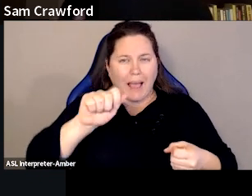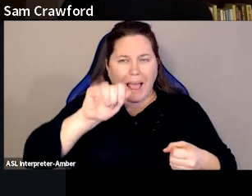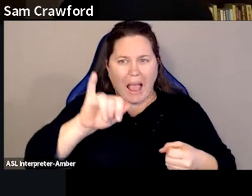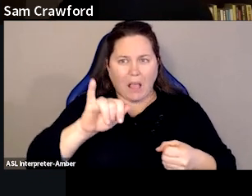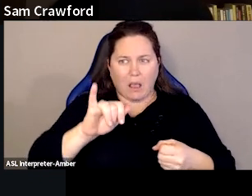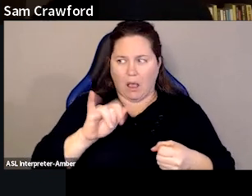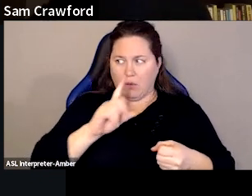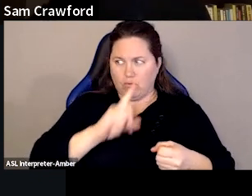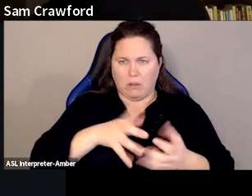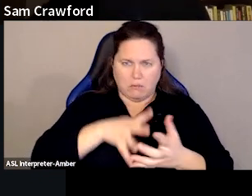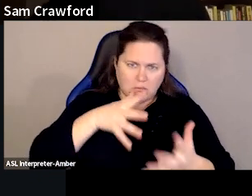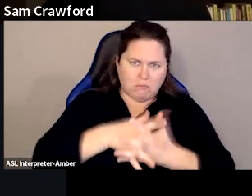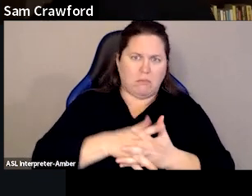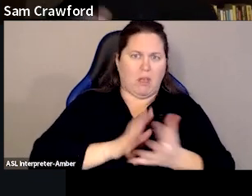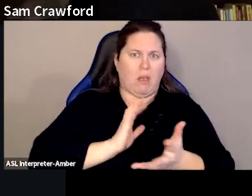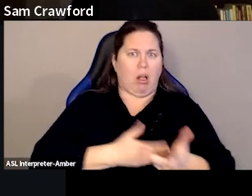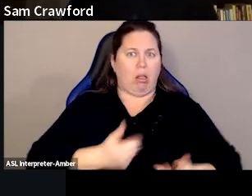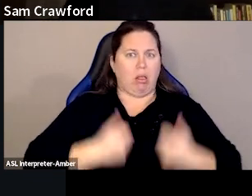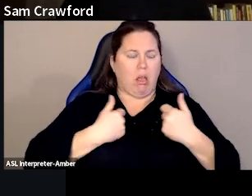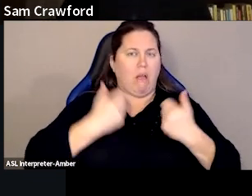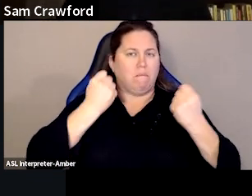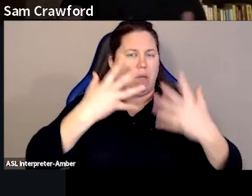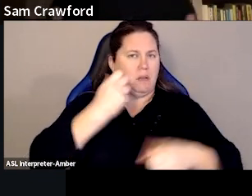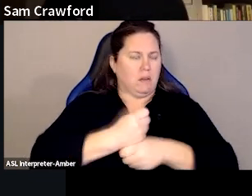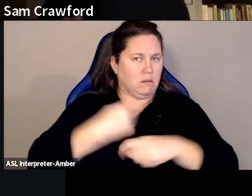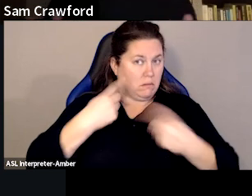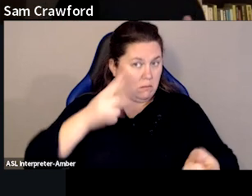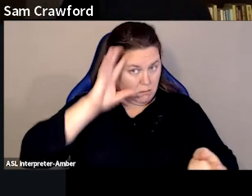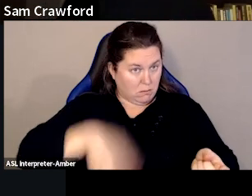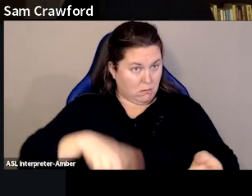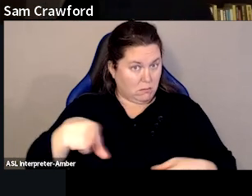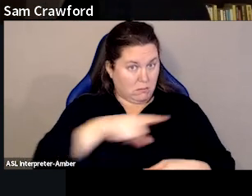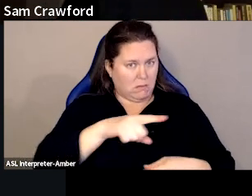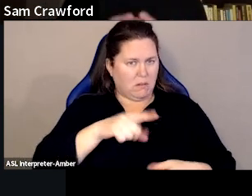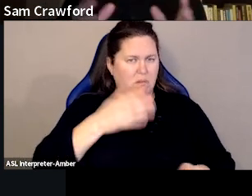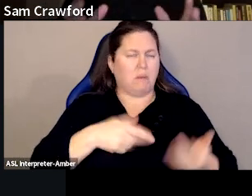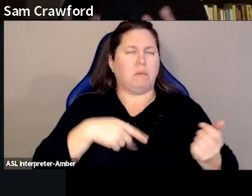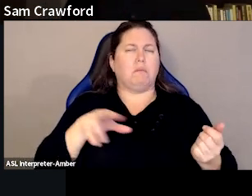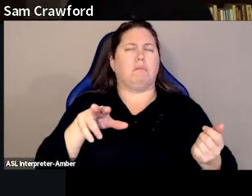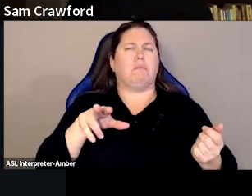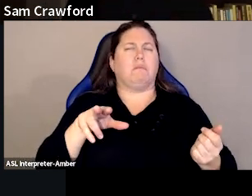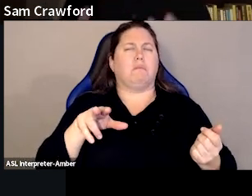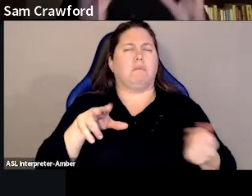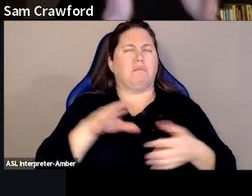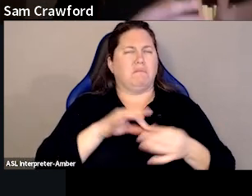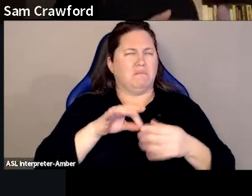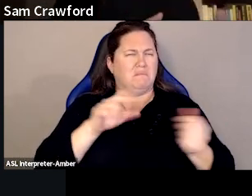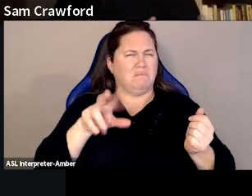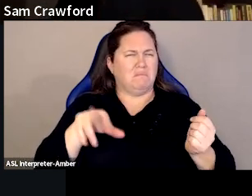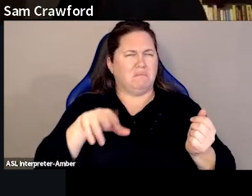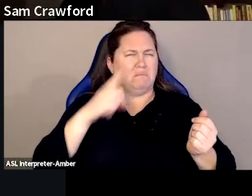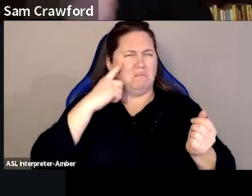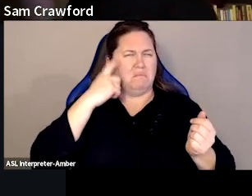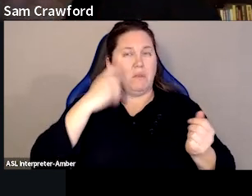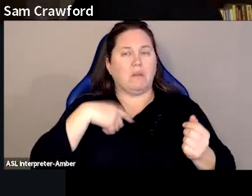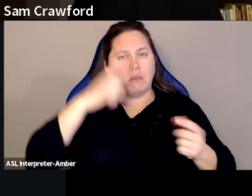lives for years now? On the surface, you might think, Sam, what do you want about? But think of